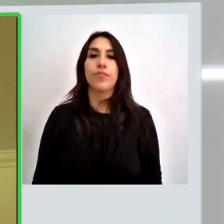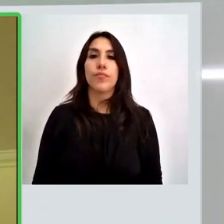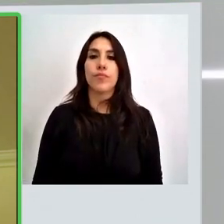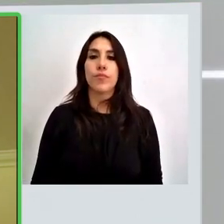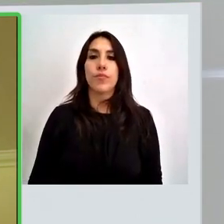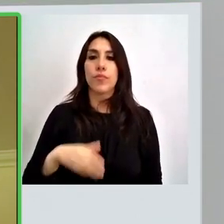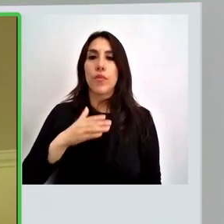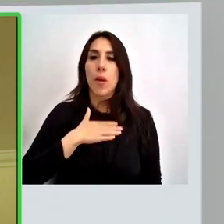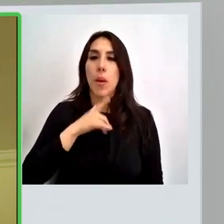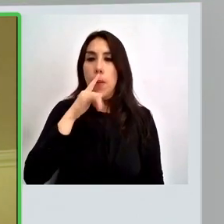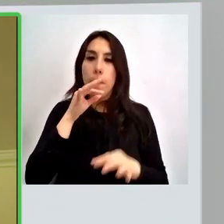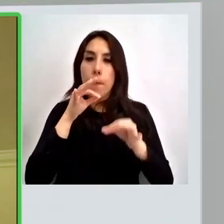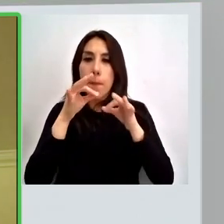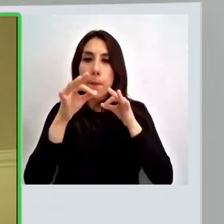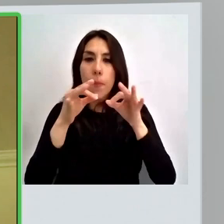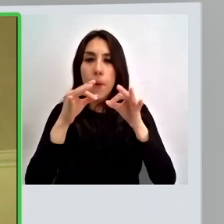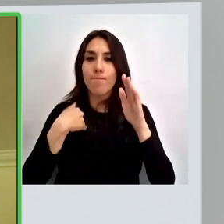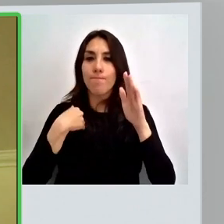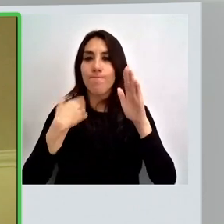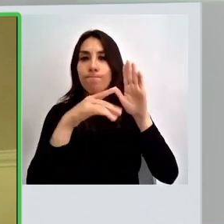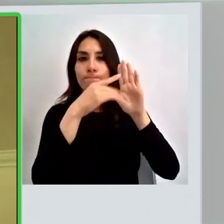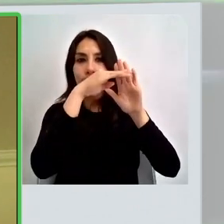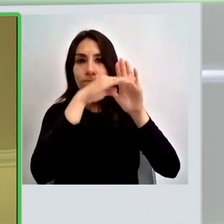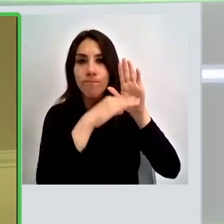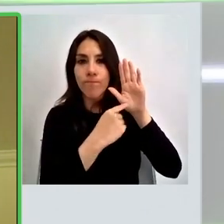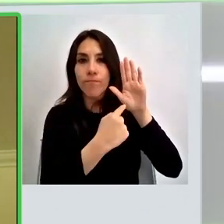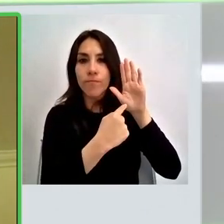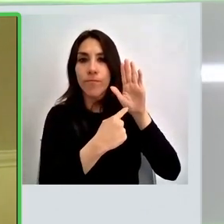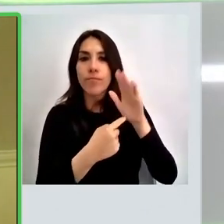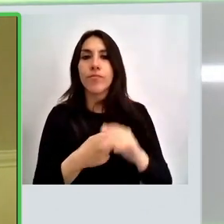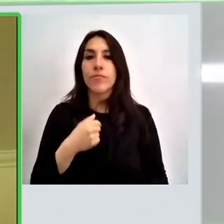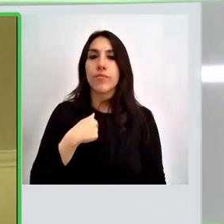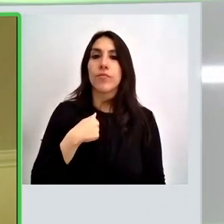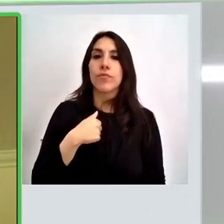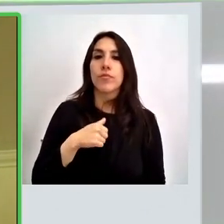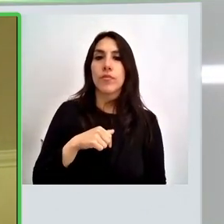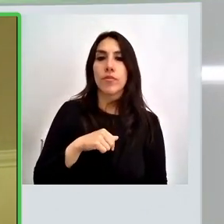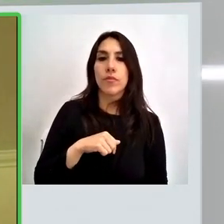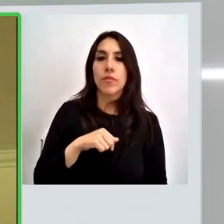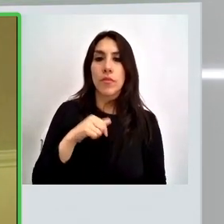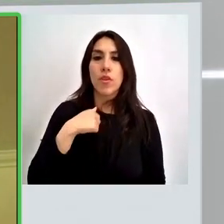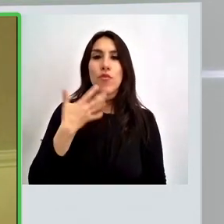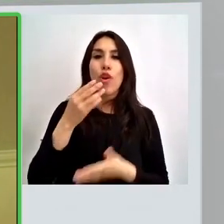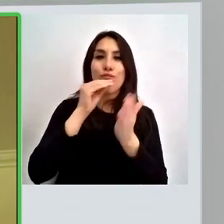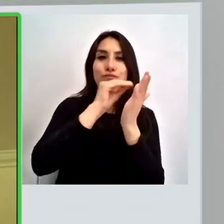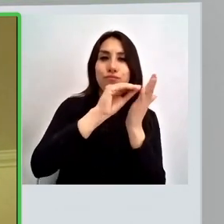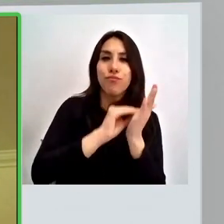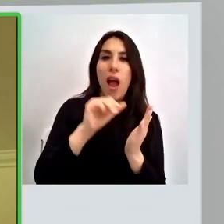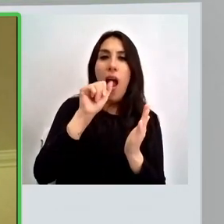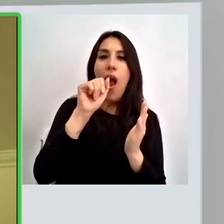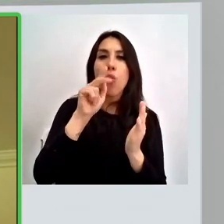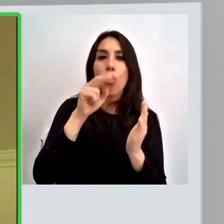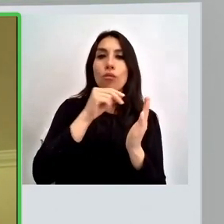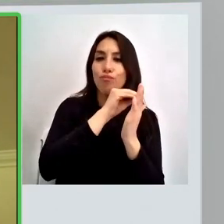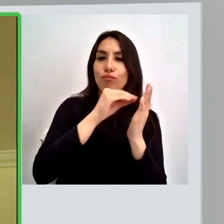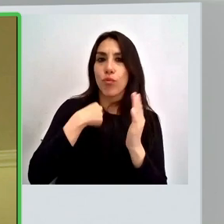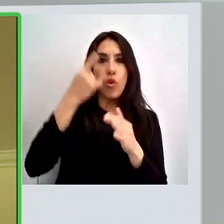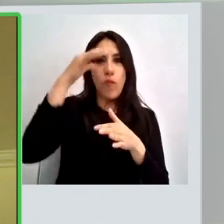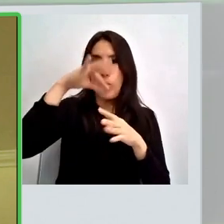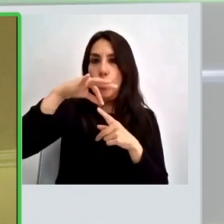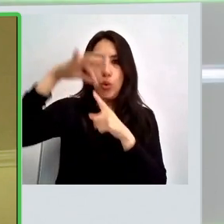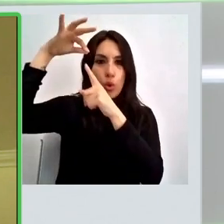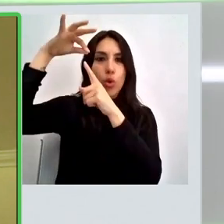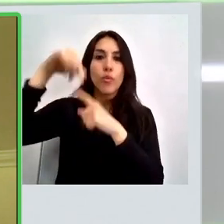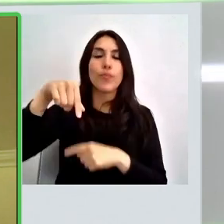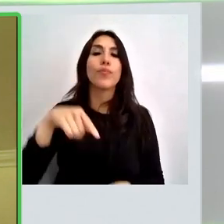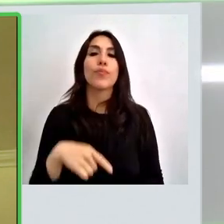with Disabilities Act. Well, I always kind of correct that. I was not the author. The author, I always